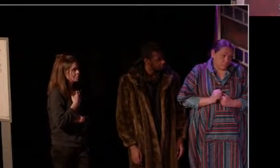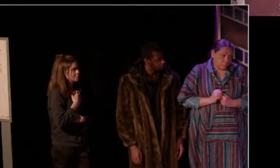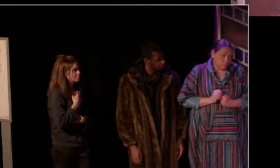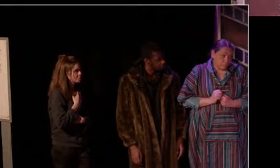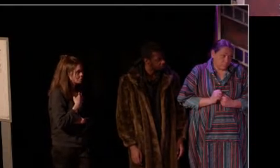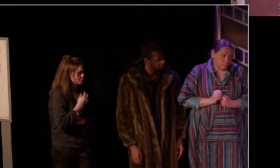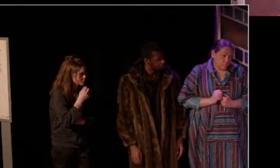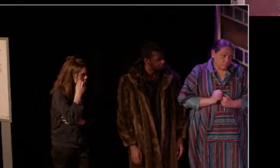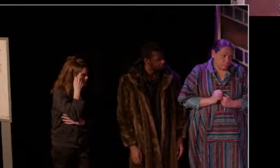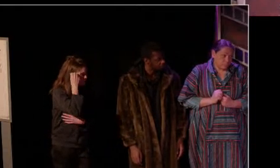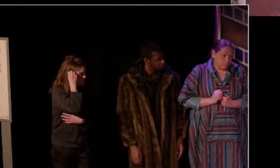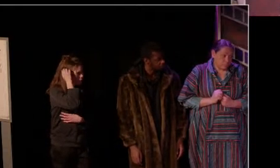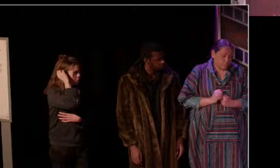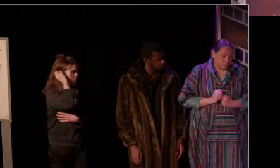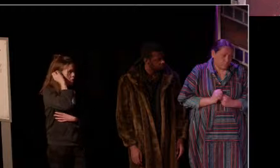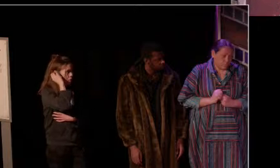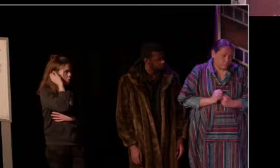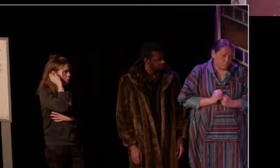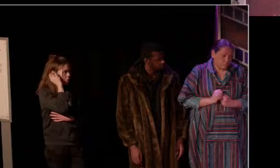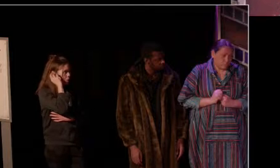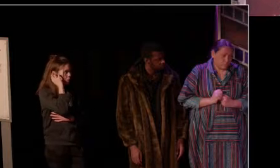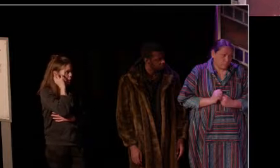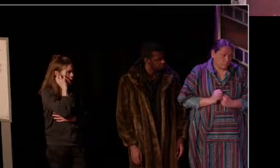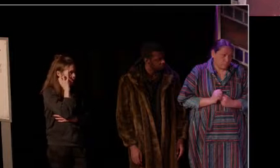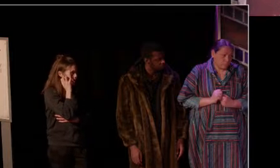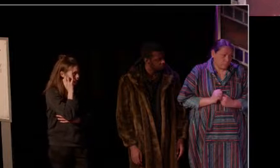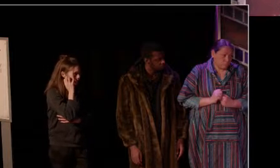It burns worse than tears drown.